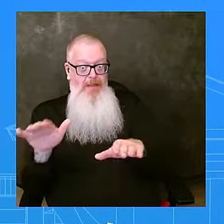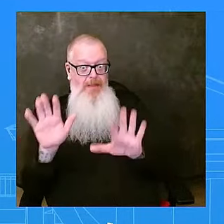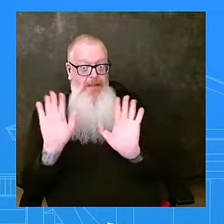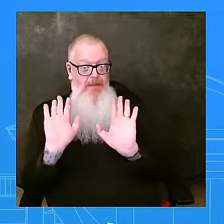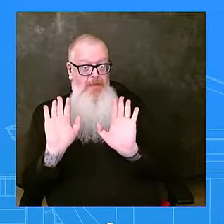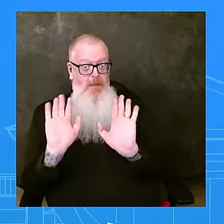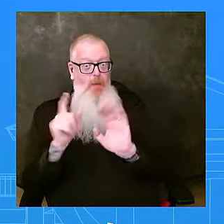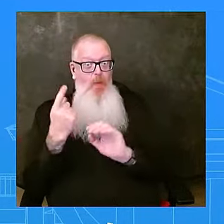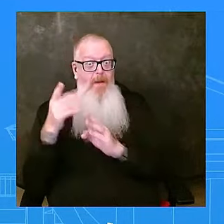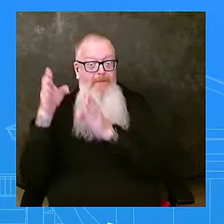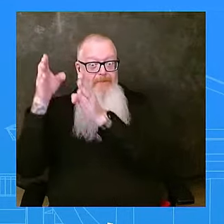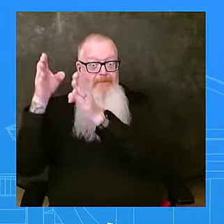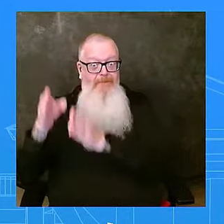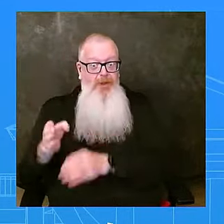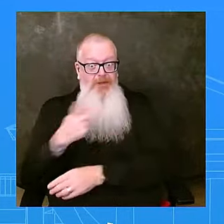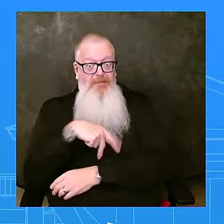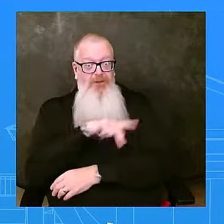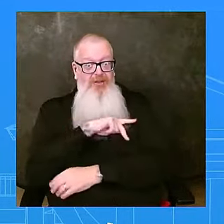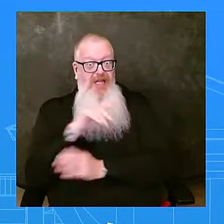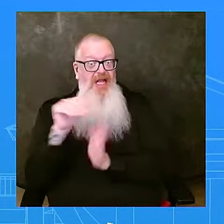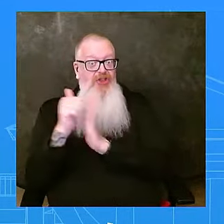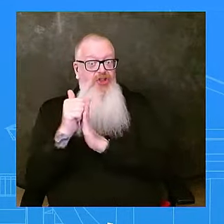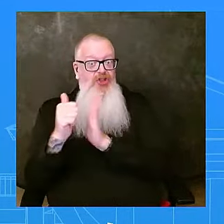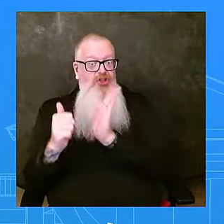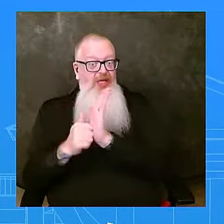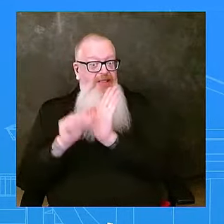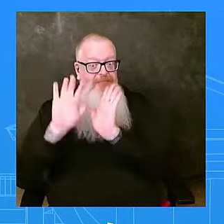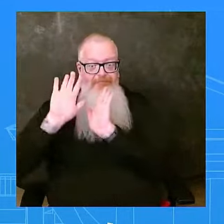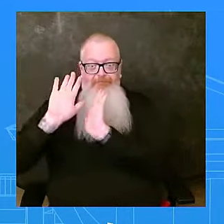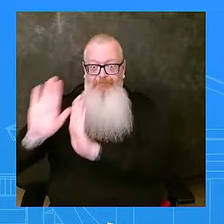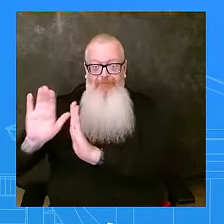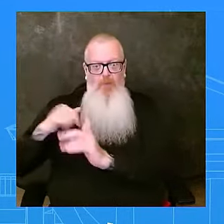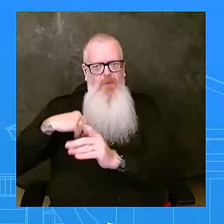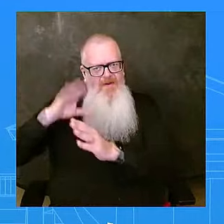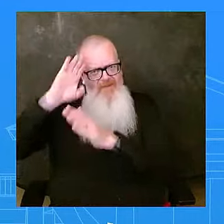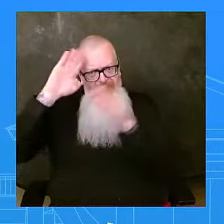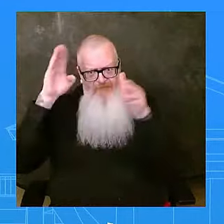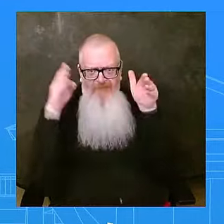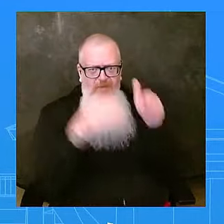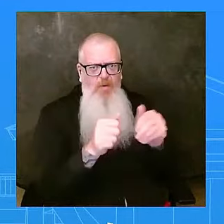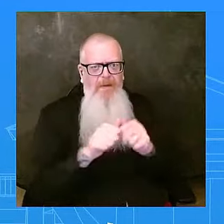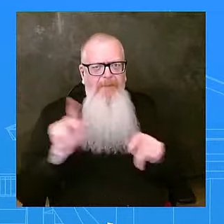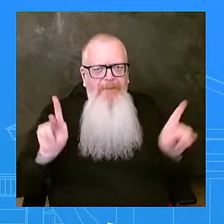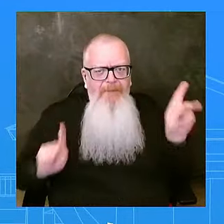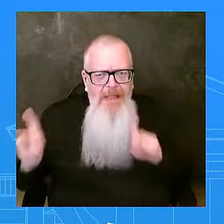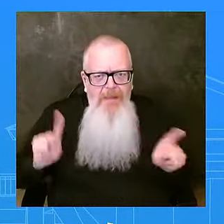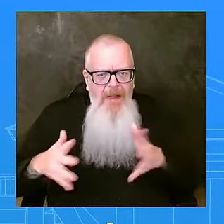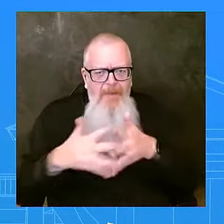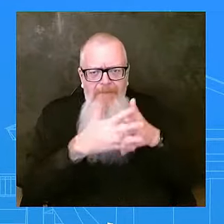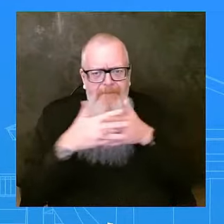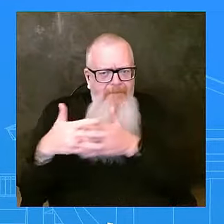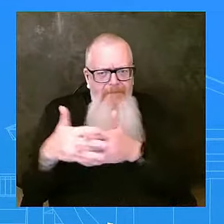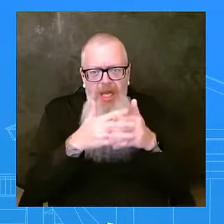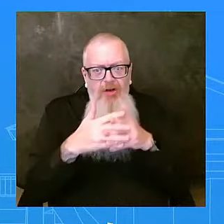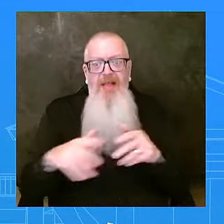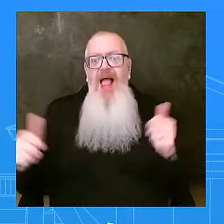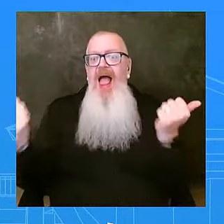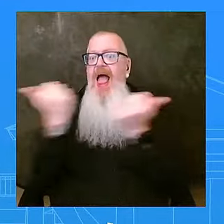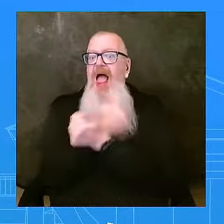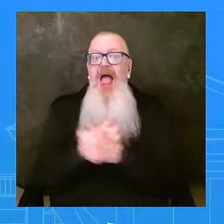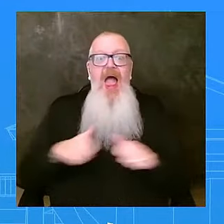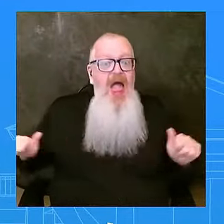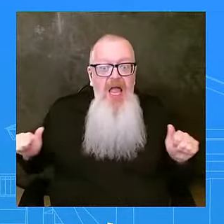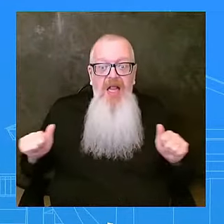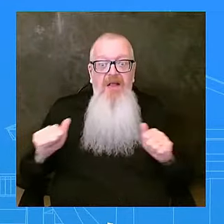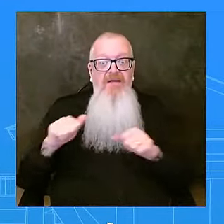be about the American people. And I think if you've seen anything, especially these last past couple of months from this president, is that